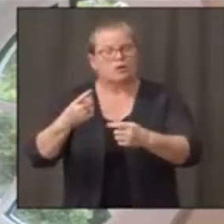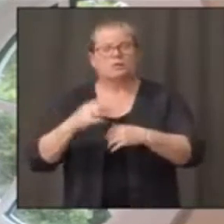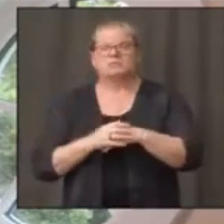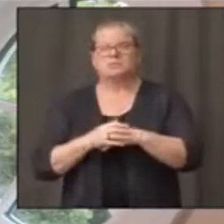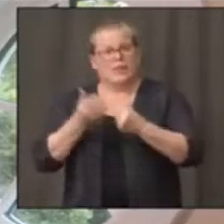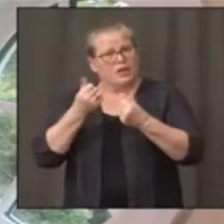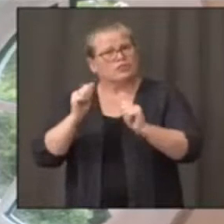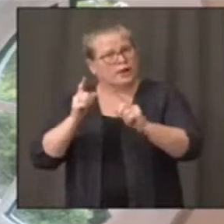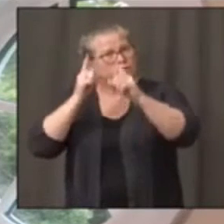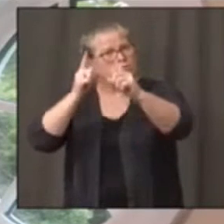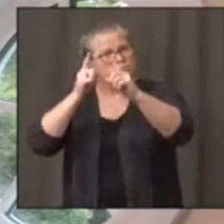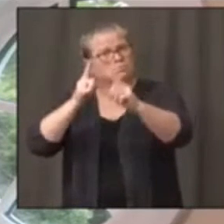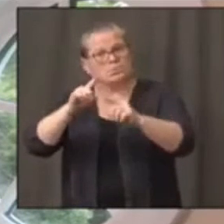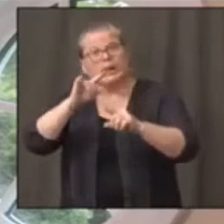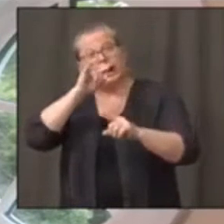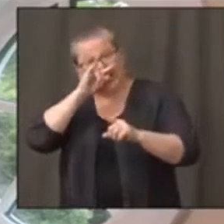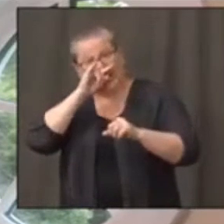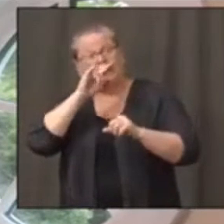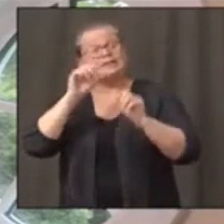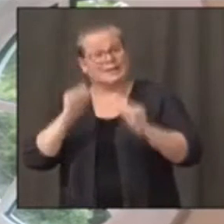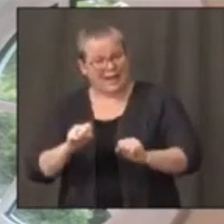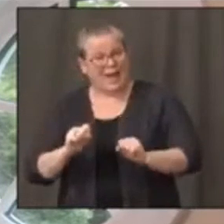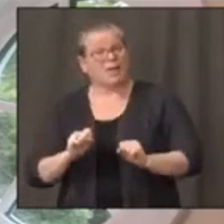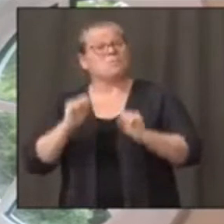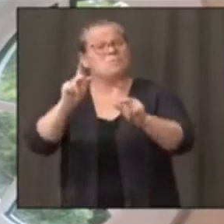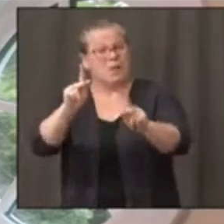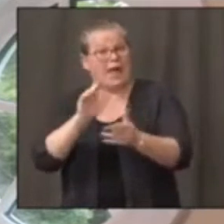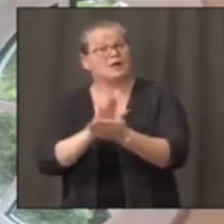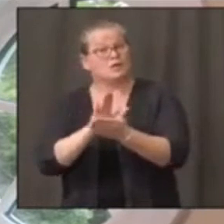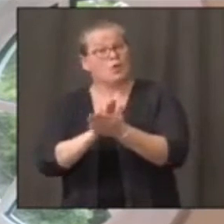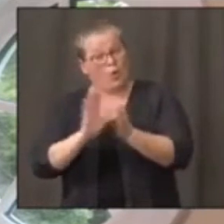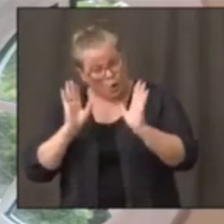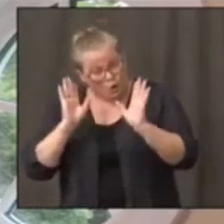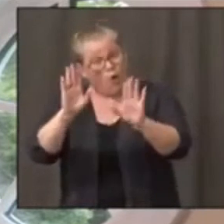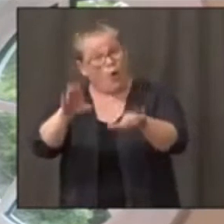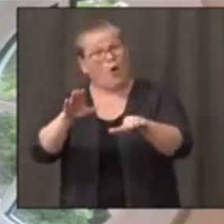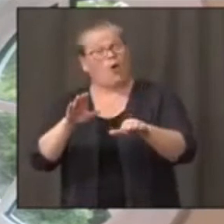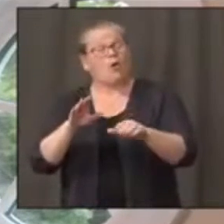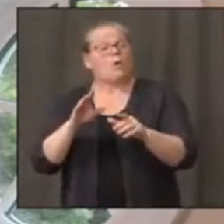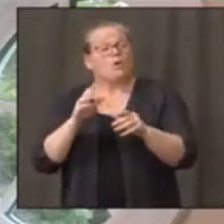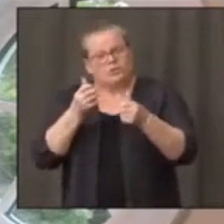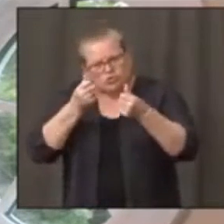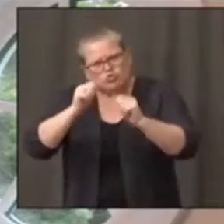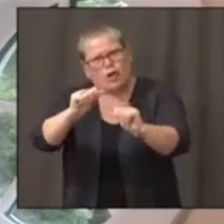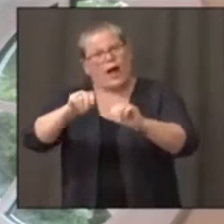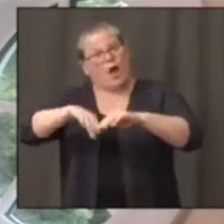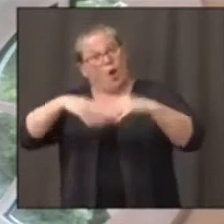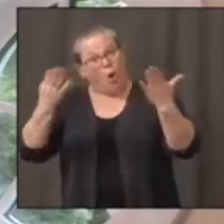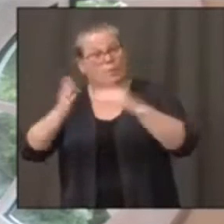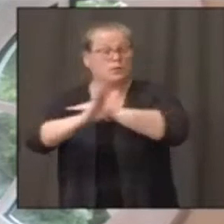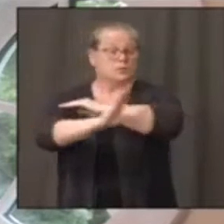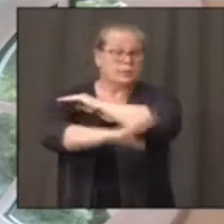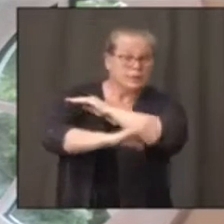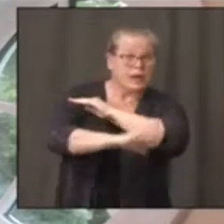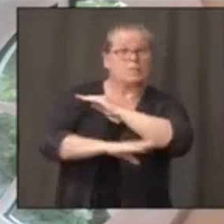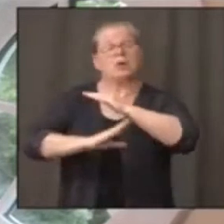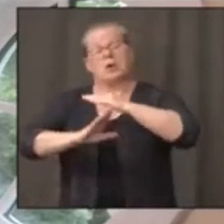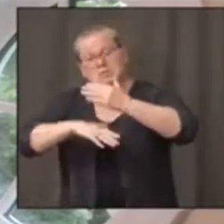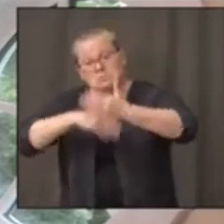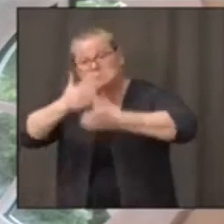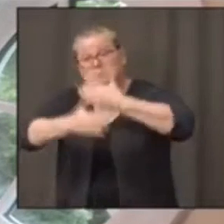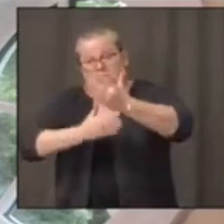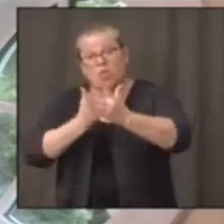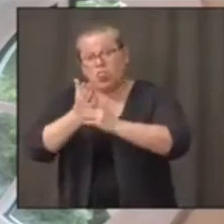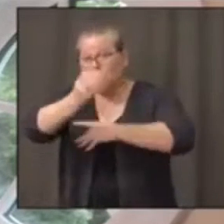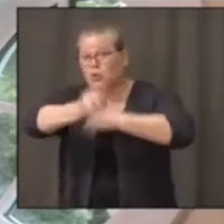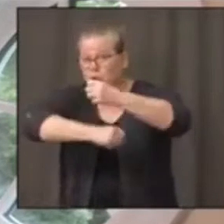least as far as we can get into the school years possible, while providing for the safety of